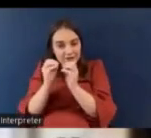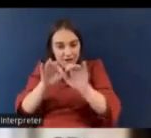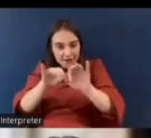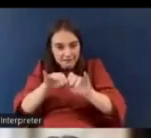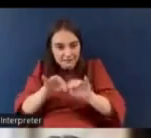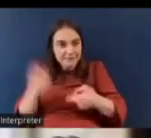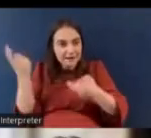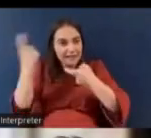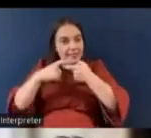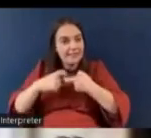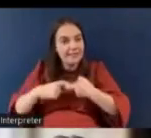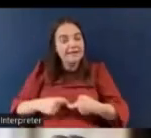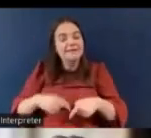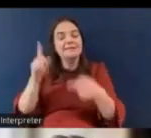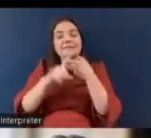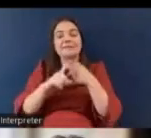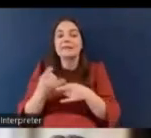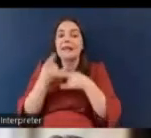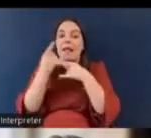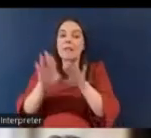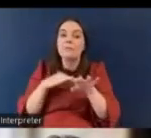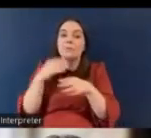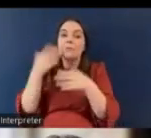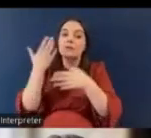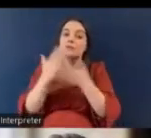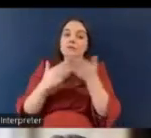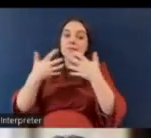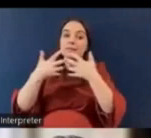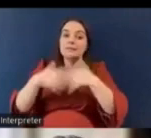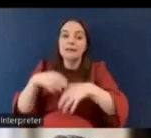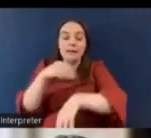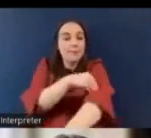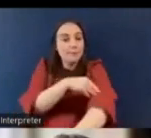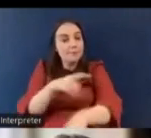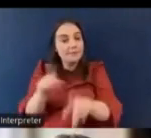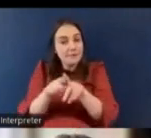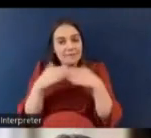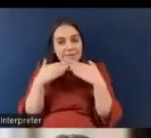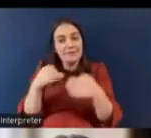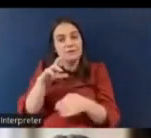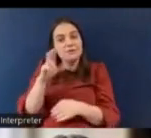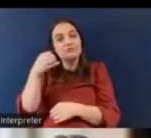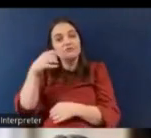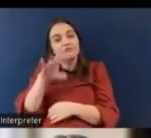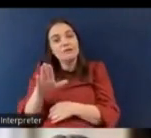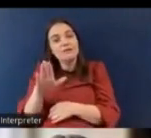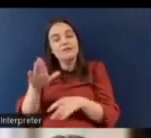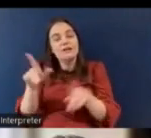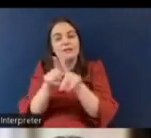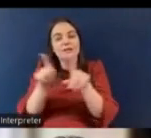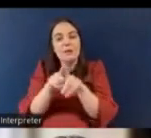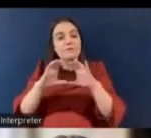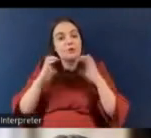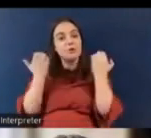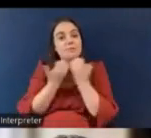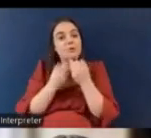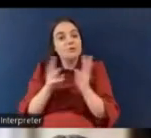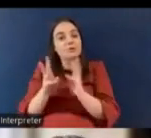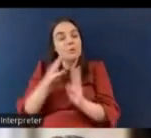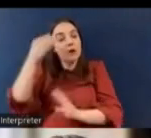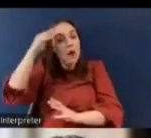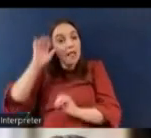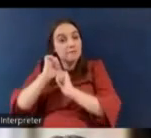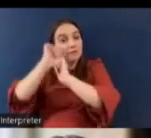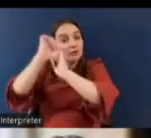links for all of you and also helping with some tech pieces as well. And thank you to Rachel Doyle from Community Work Ireland for her contribution